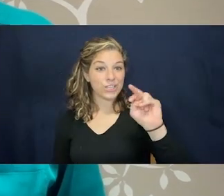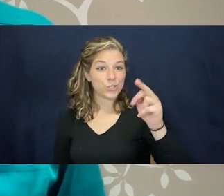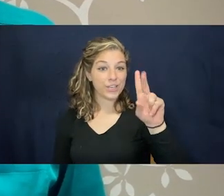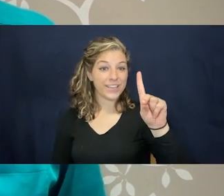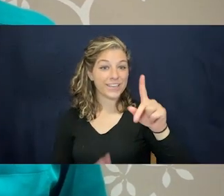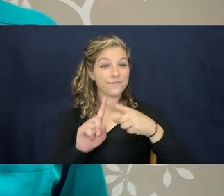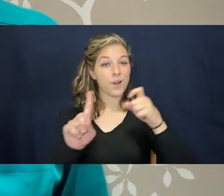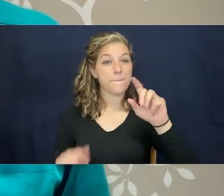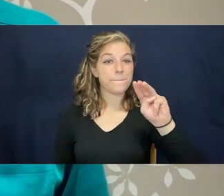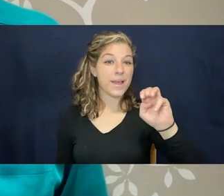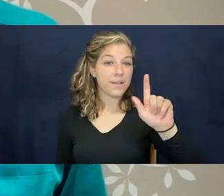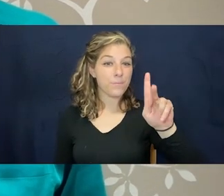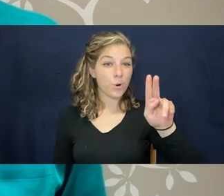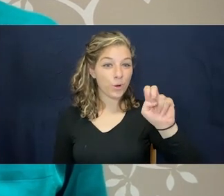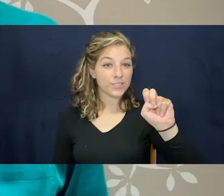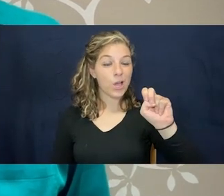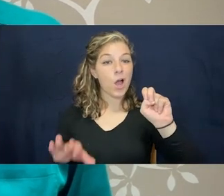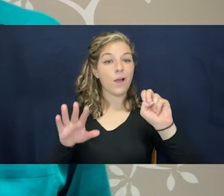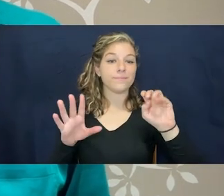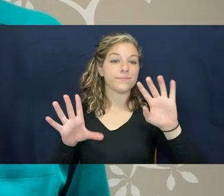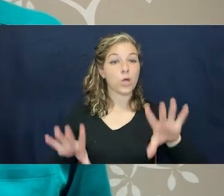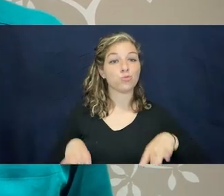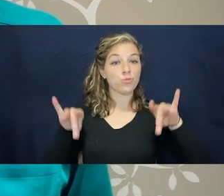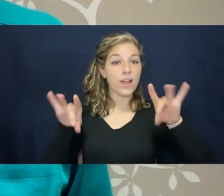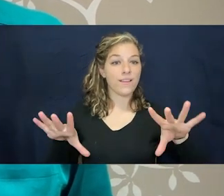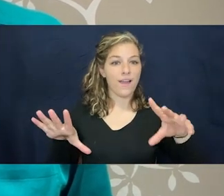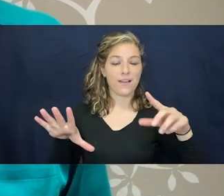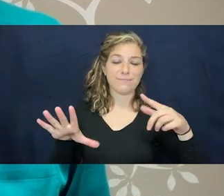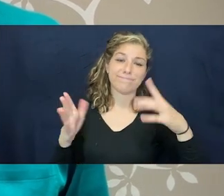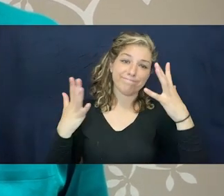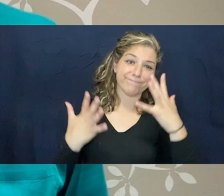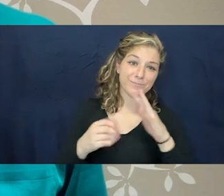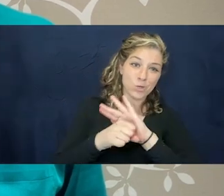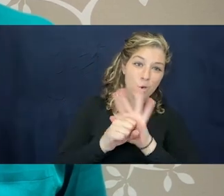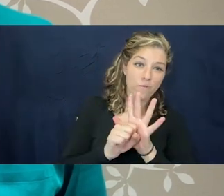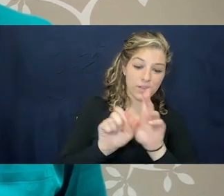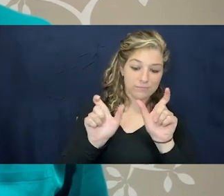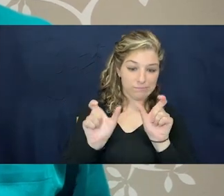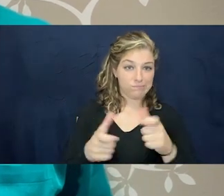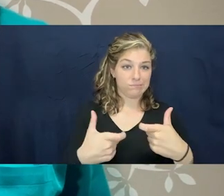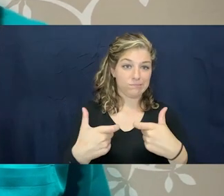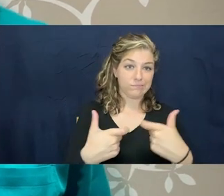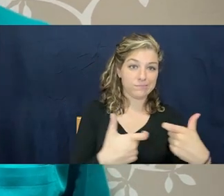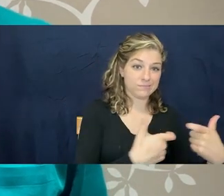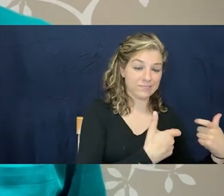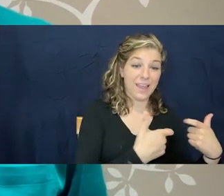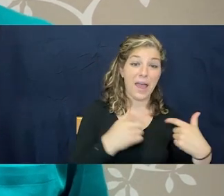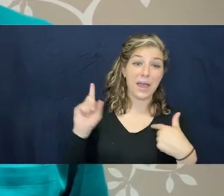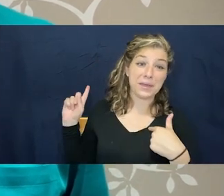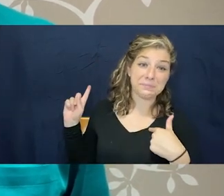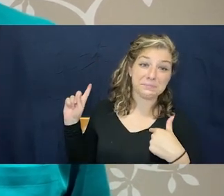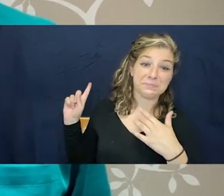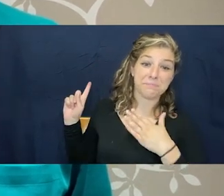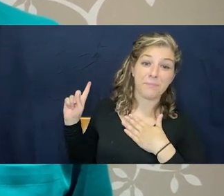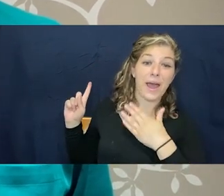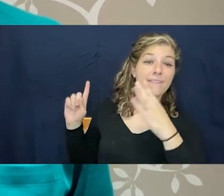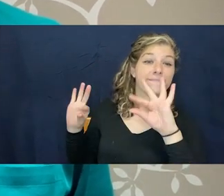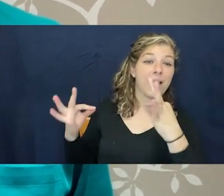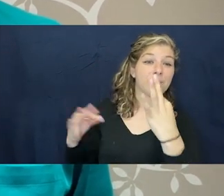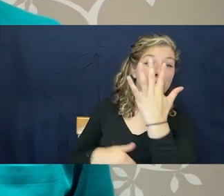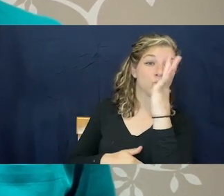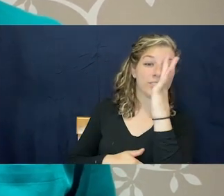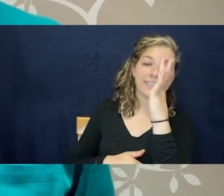It's Ingrid Winship from Melbourne in Australia. Unfortunately, we're in COVID lockdown, so I'm standing in front of our family tree that